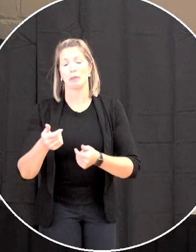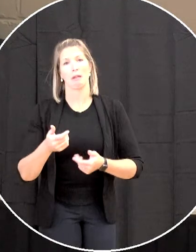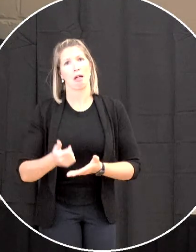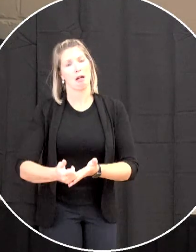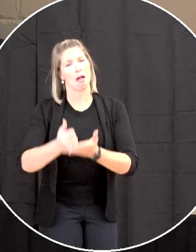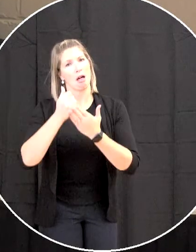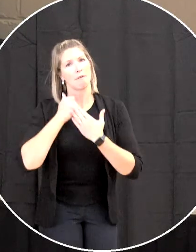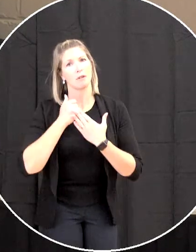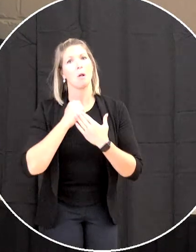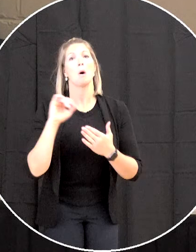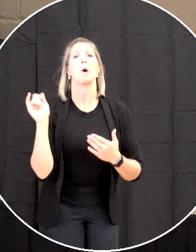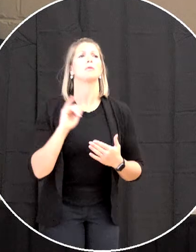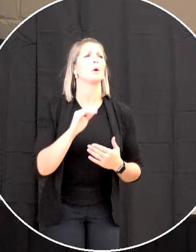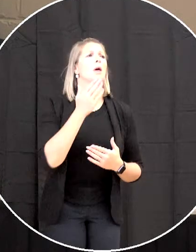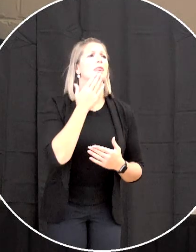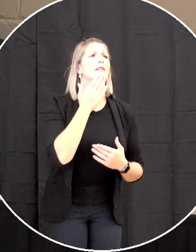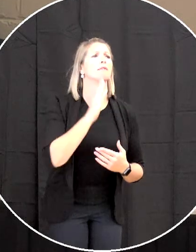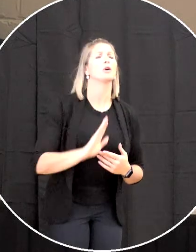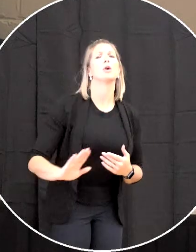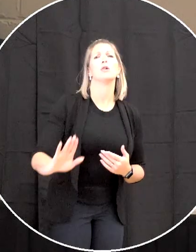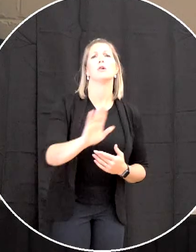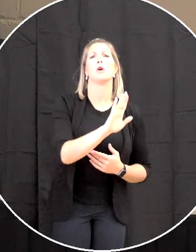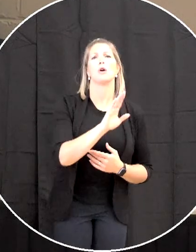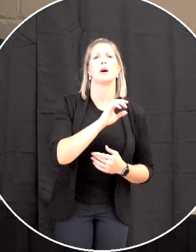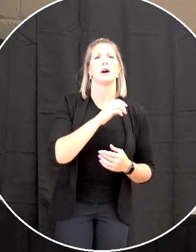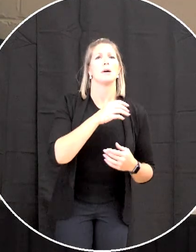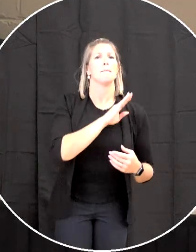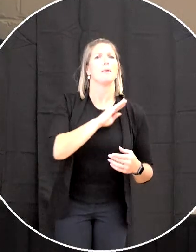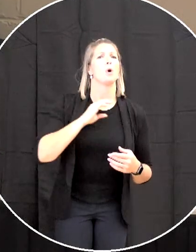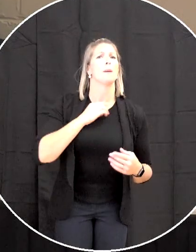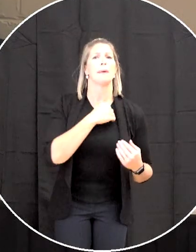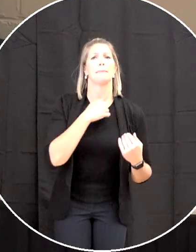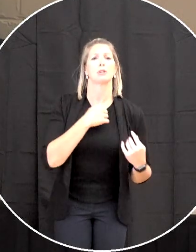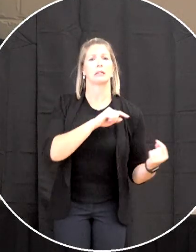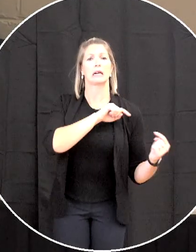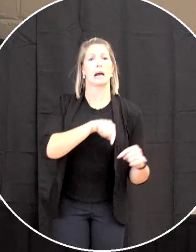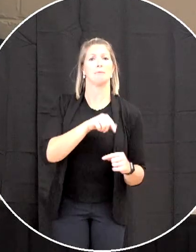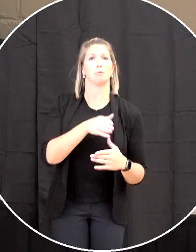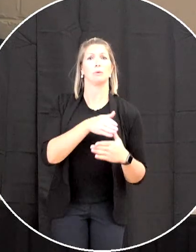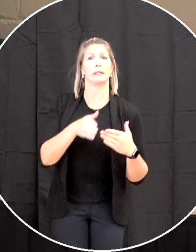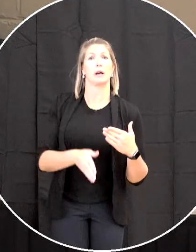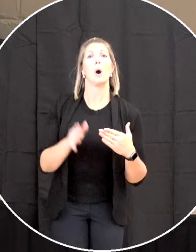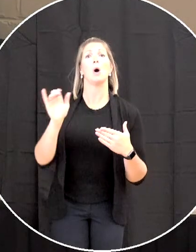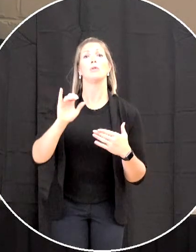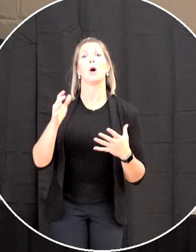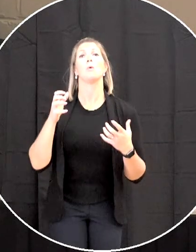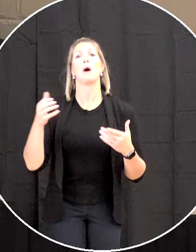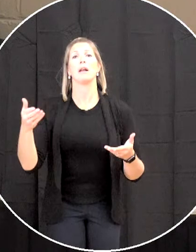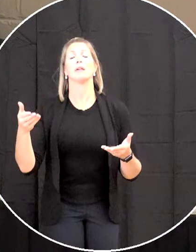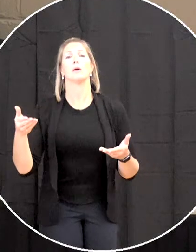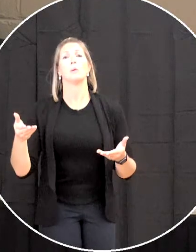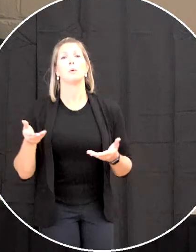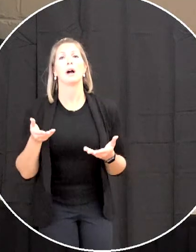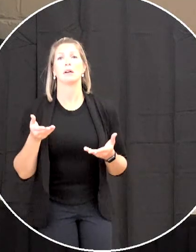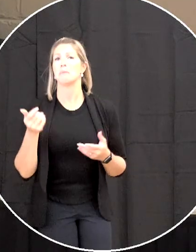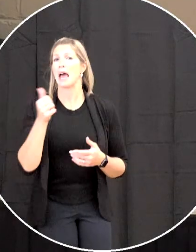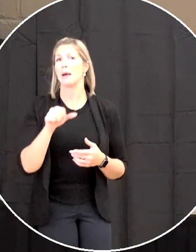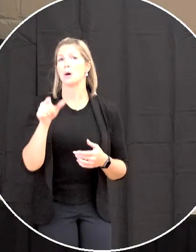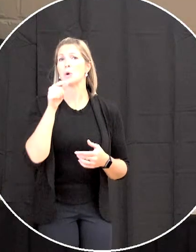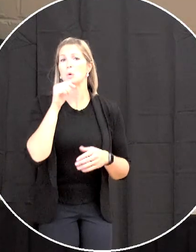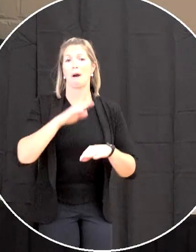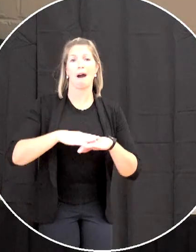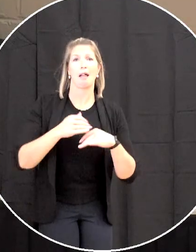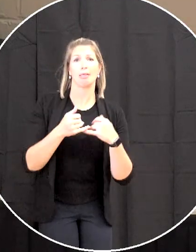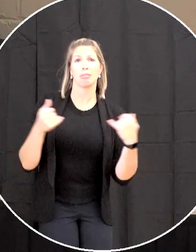for taking the time this weekend to come out. And without further ado, I should also welcome the individuals that are tying